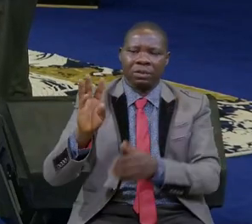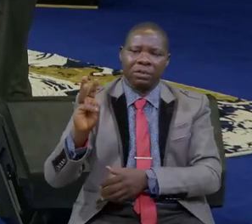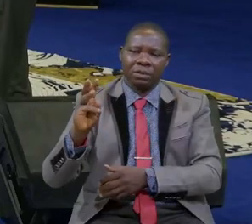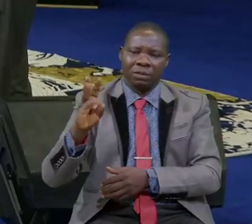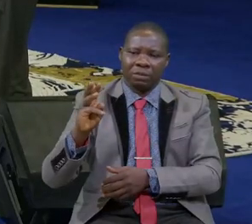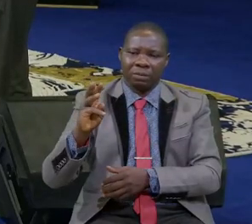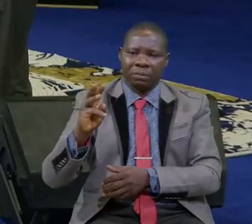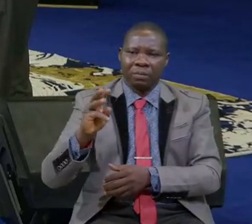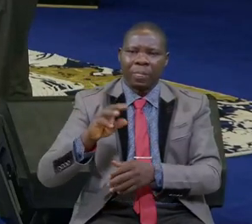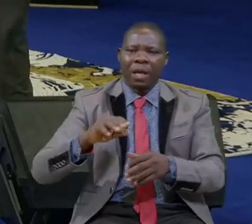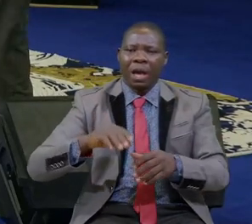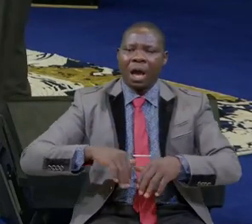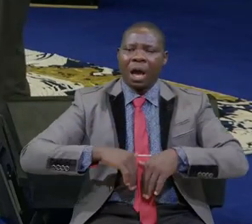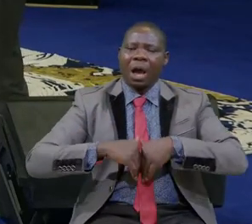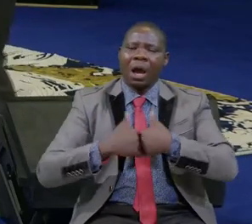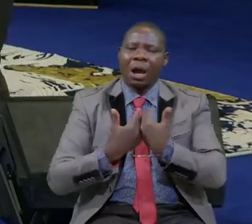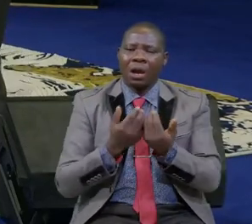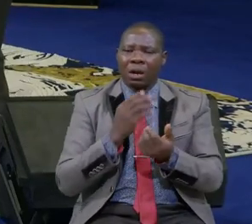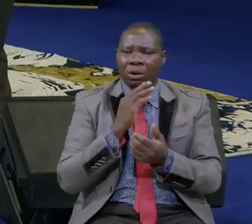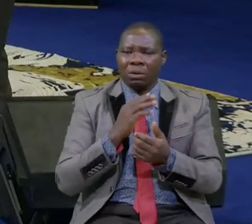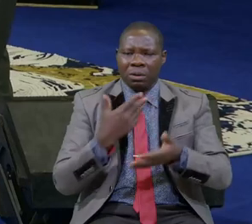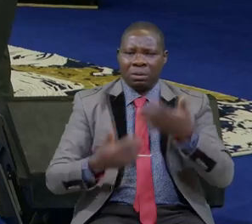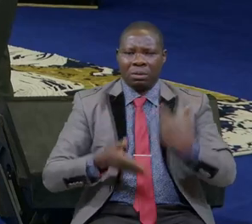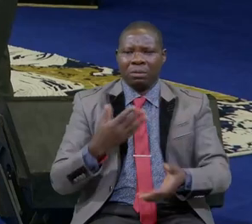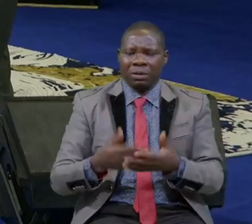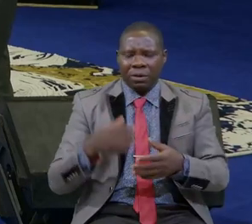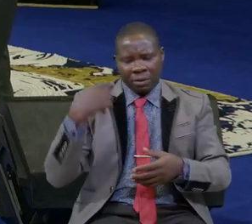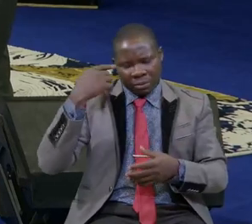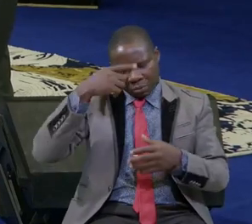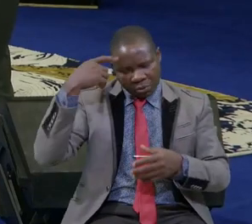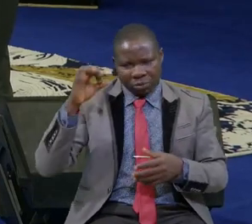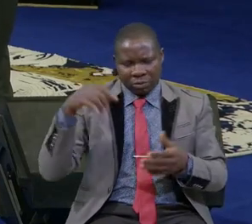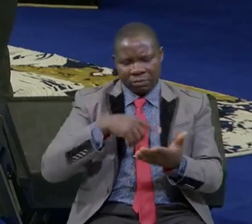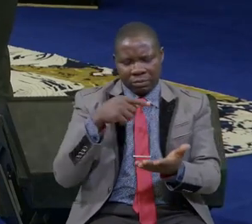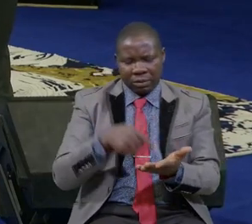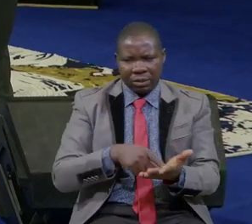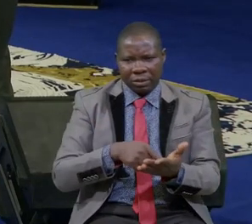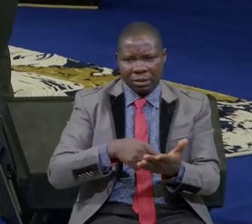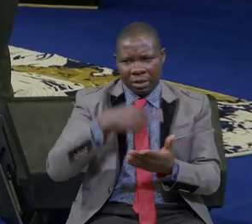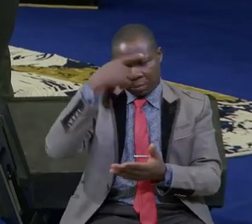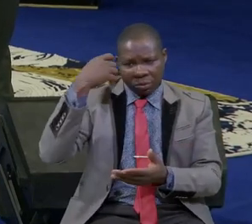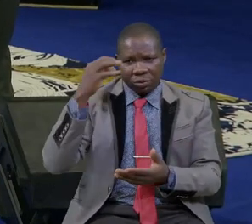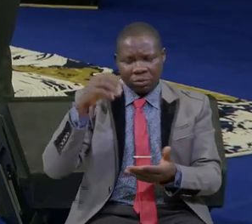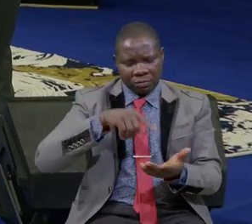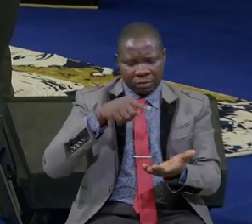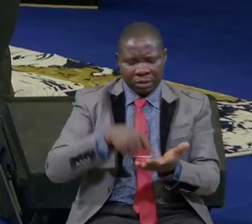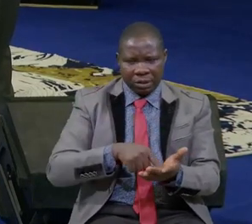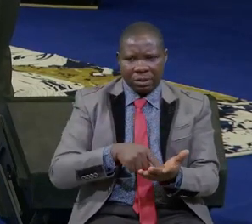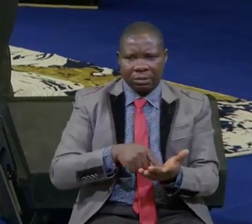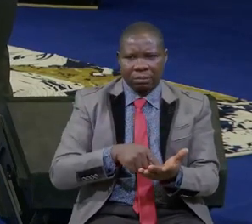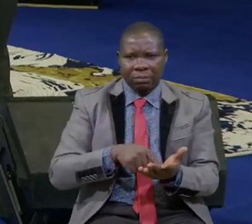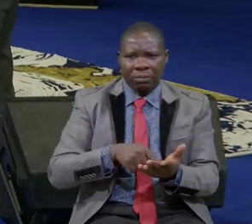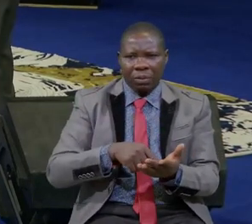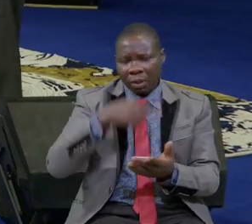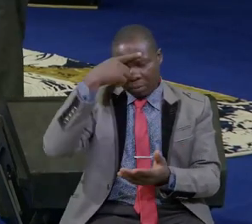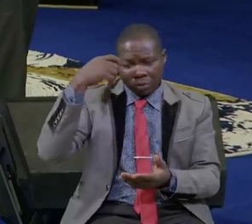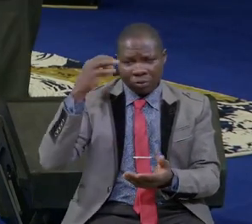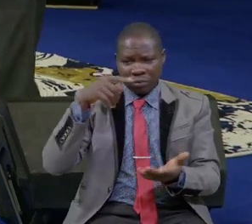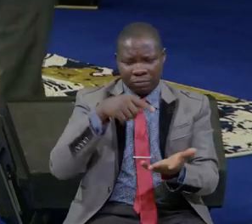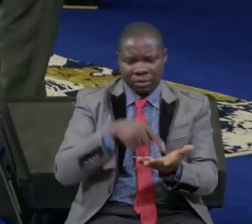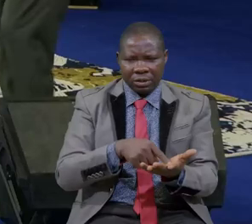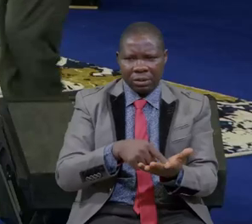be it for this reason, for this purpose, for this cause,